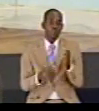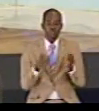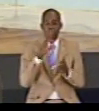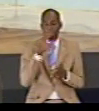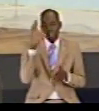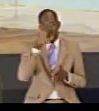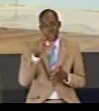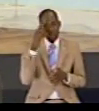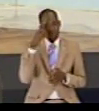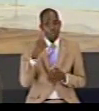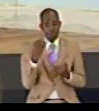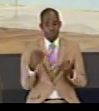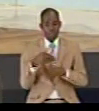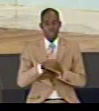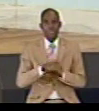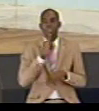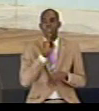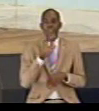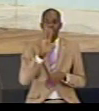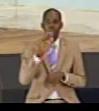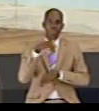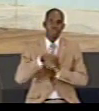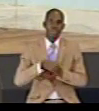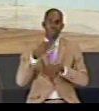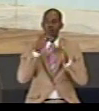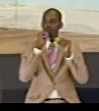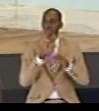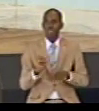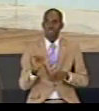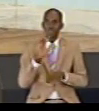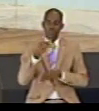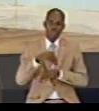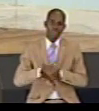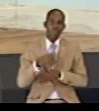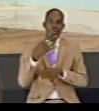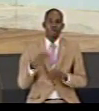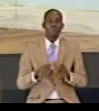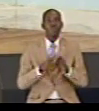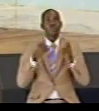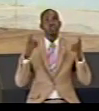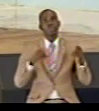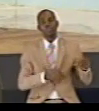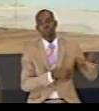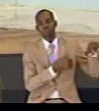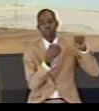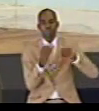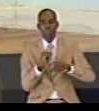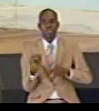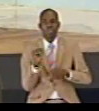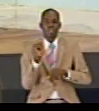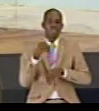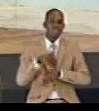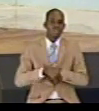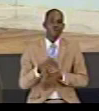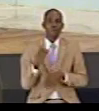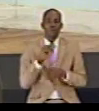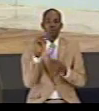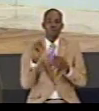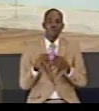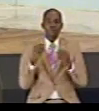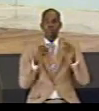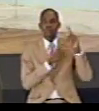a night of blessing, a night of outpouring, and a night when the Lord